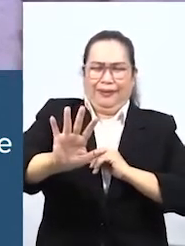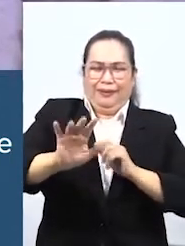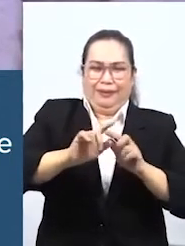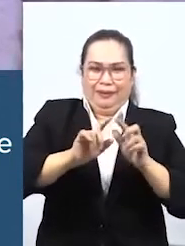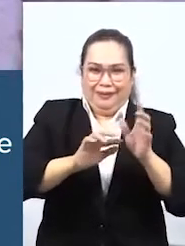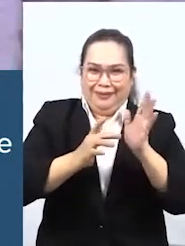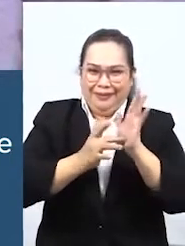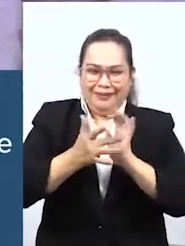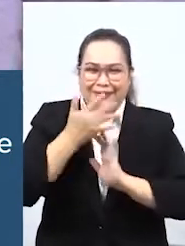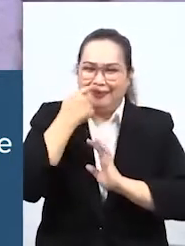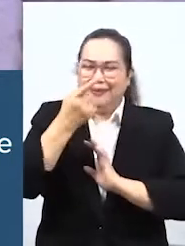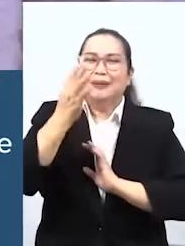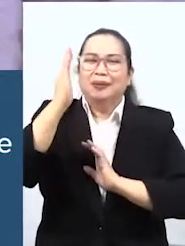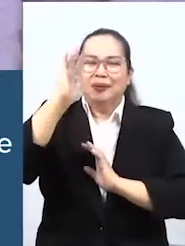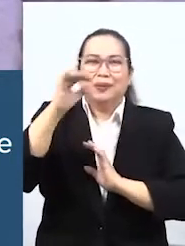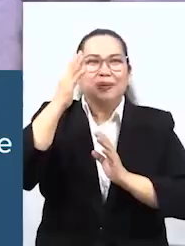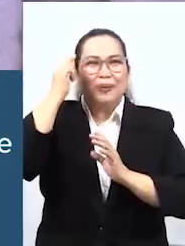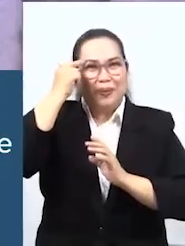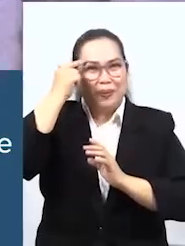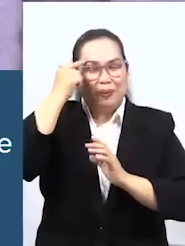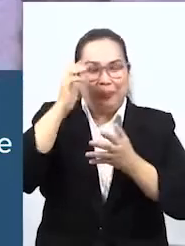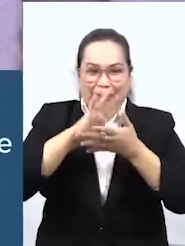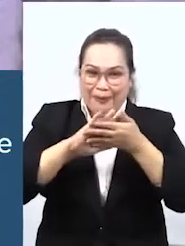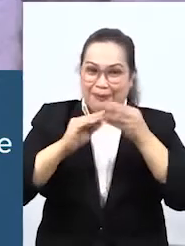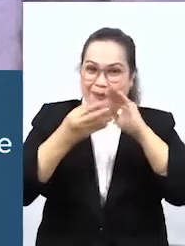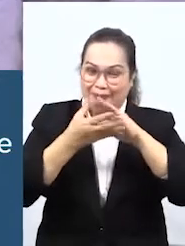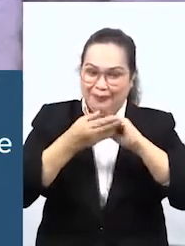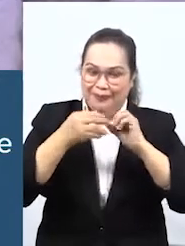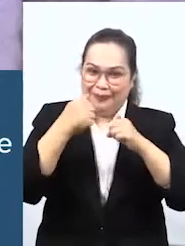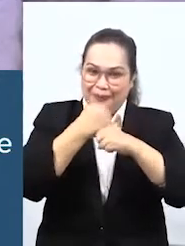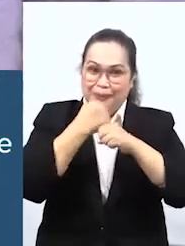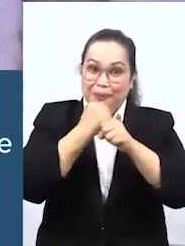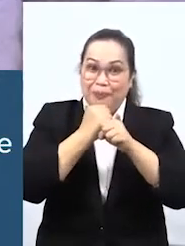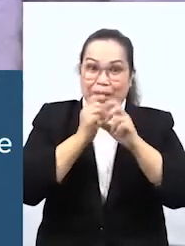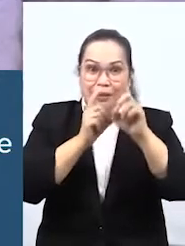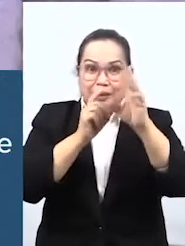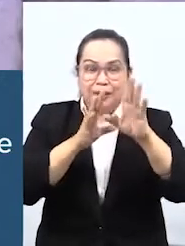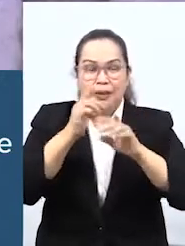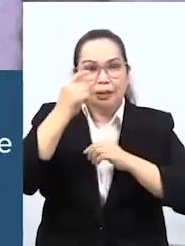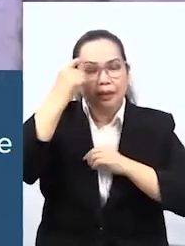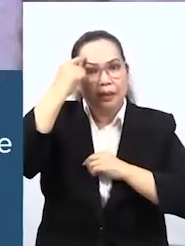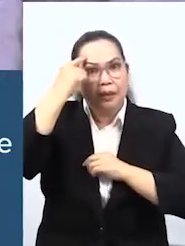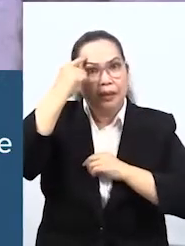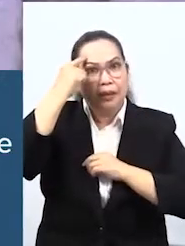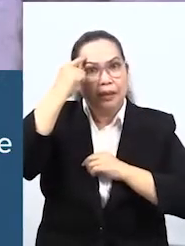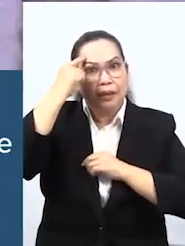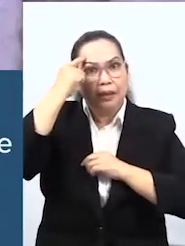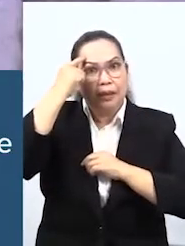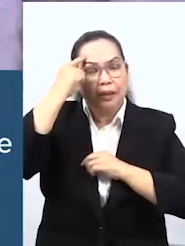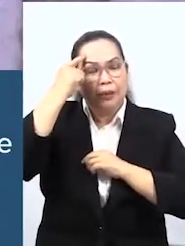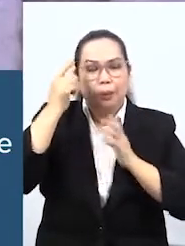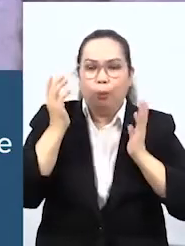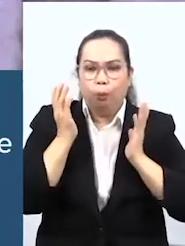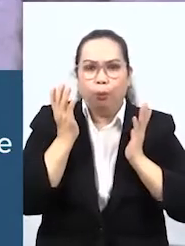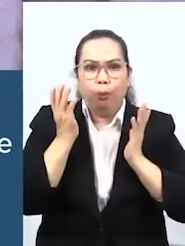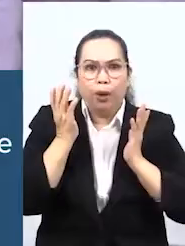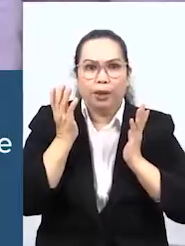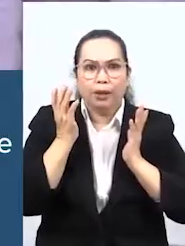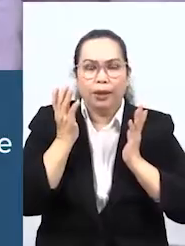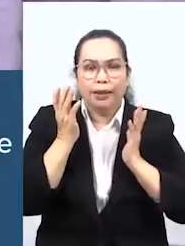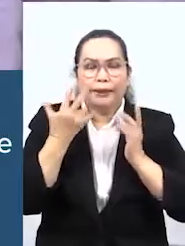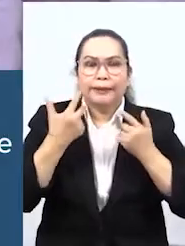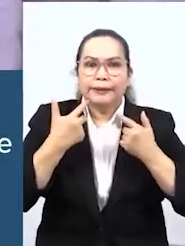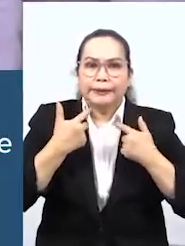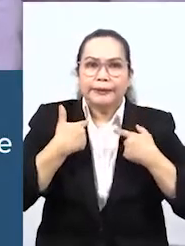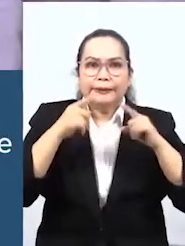Jesus the genius of the story is it makes the Disciples think ' ba there's